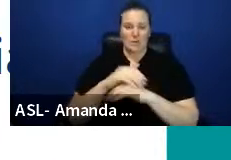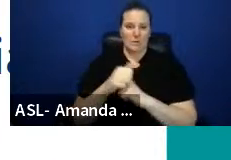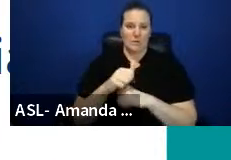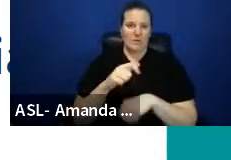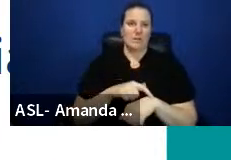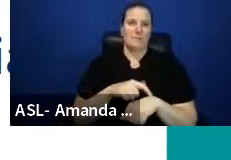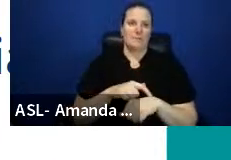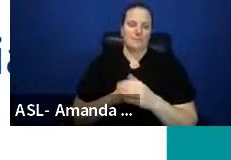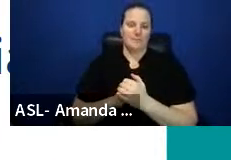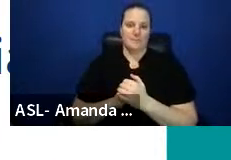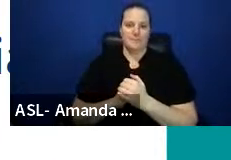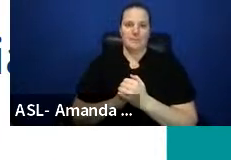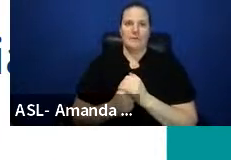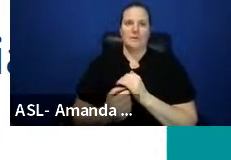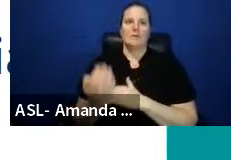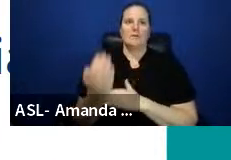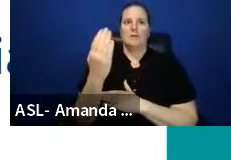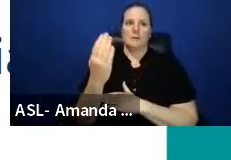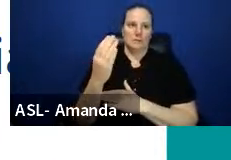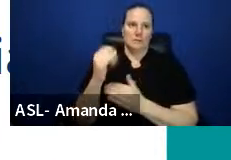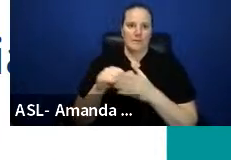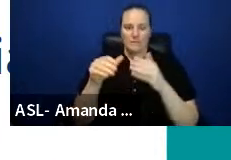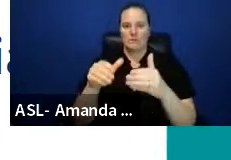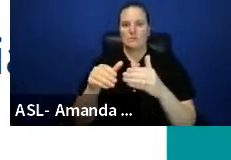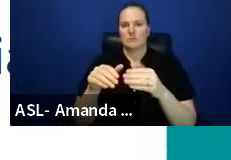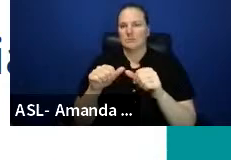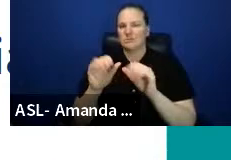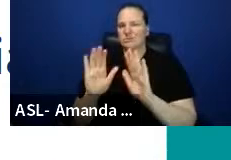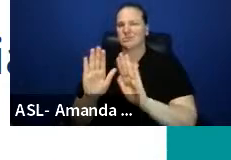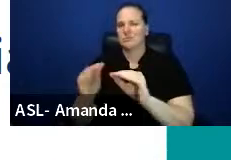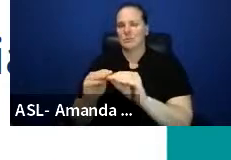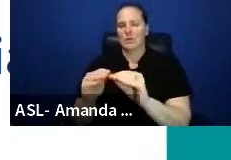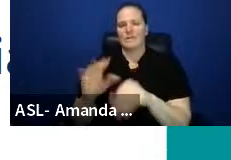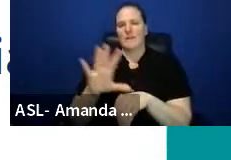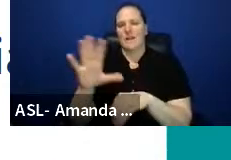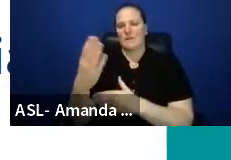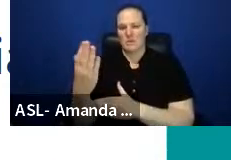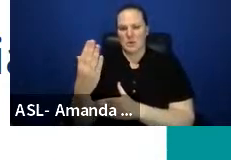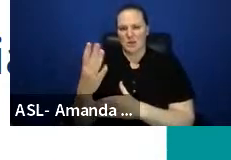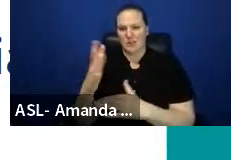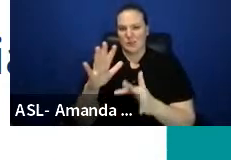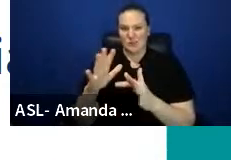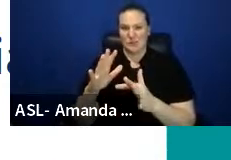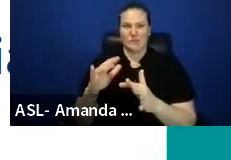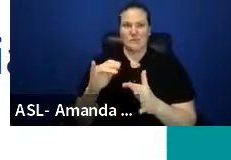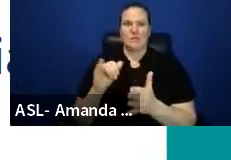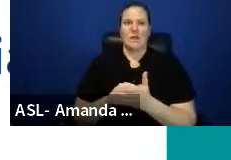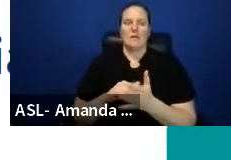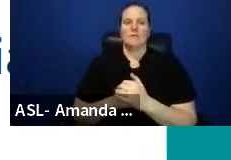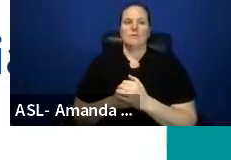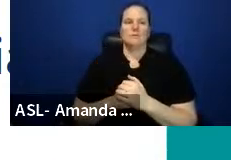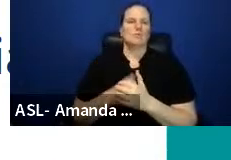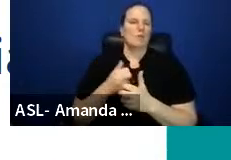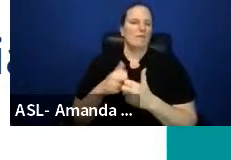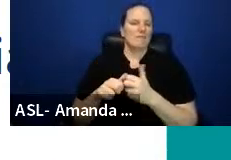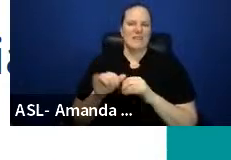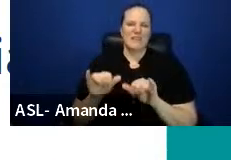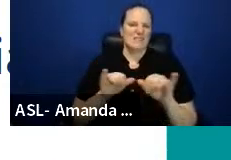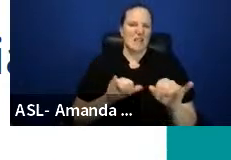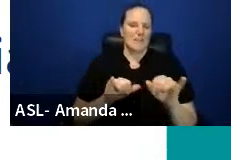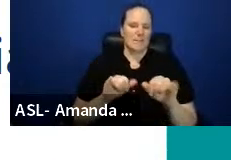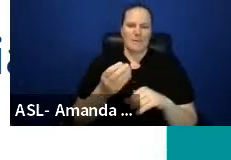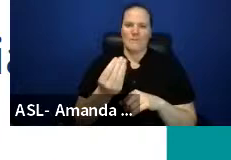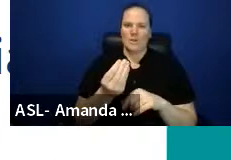that AM focus is kind of just pushing that even earlier, a little bit like you're saying, 5 a.m. So it's kind of getting that. These are roughly the same,